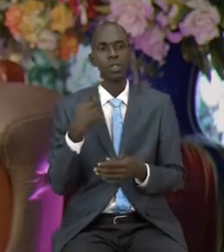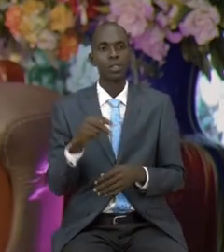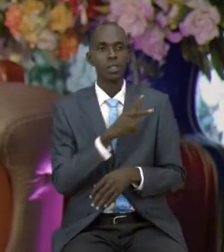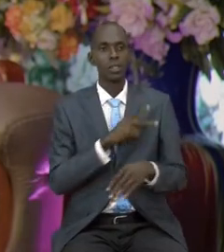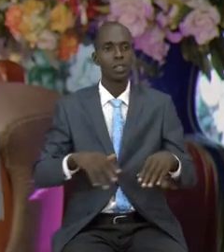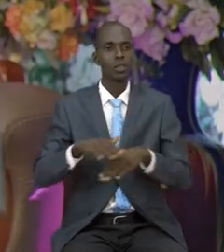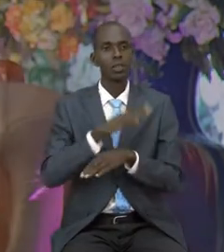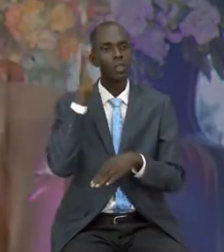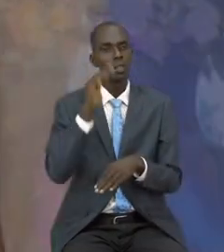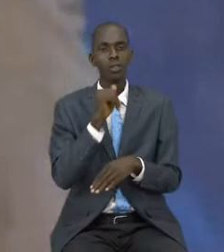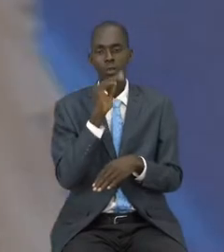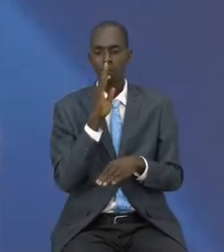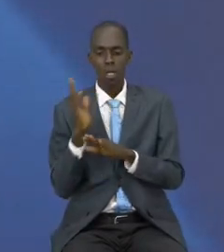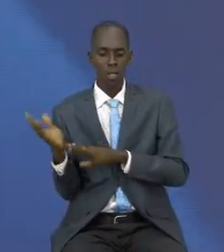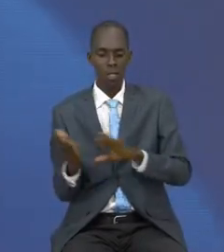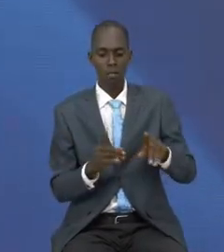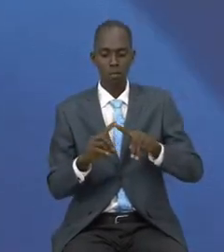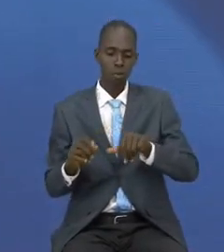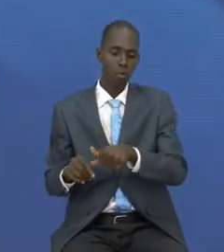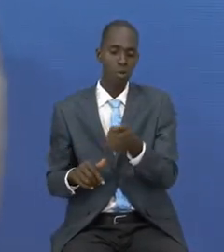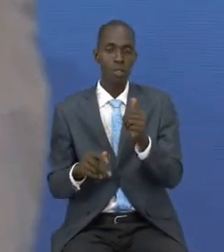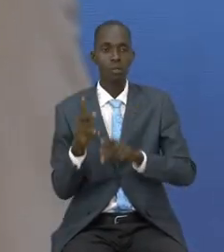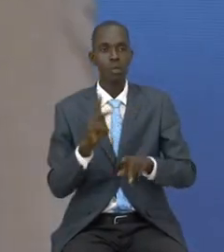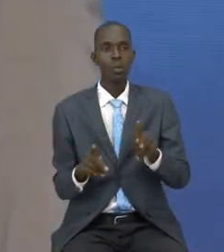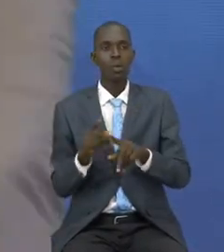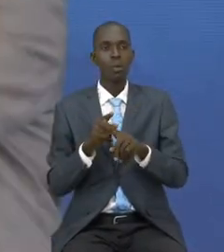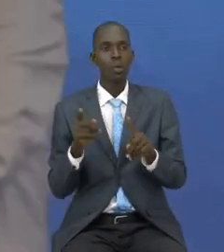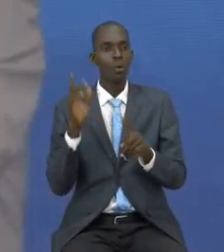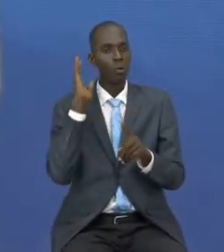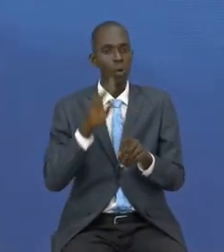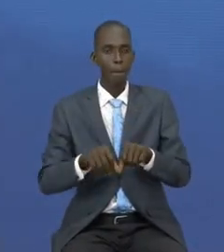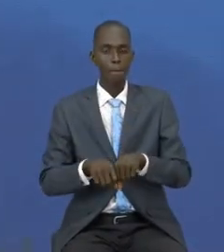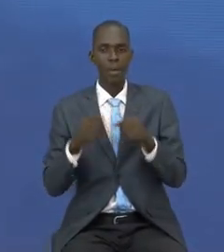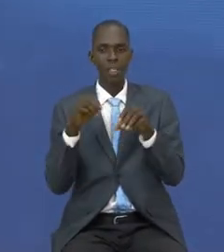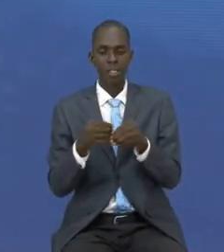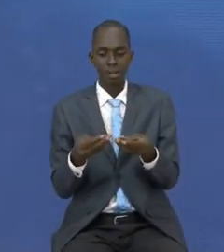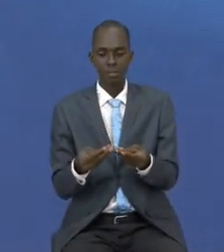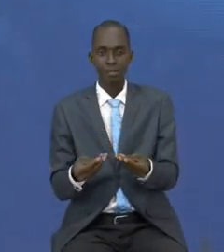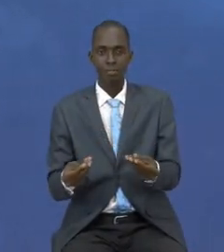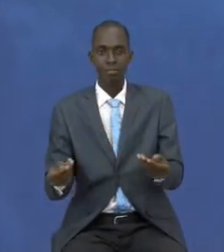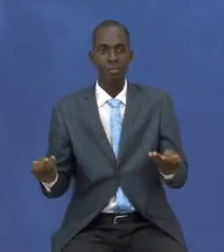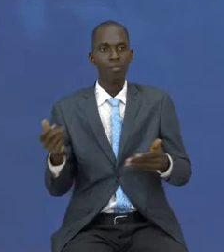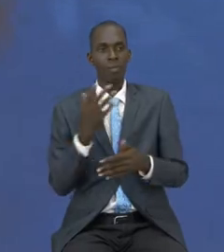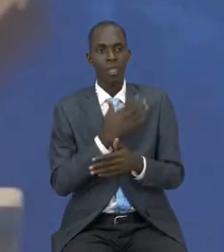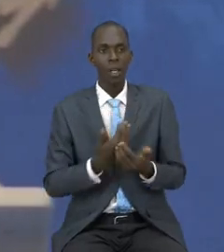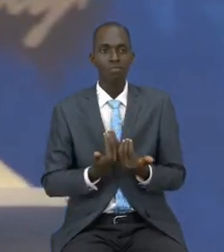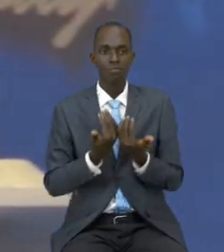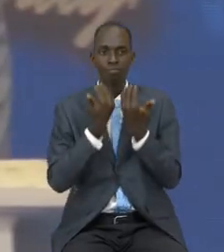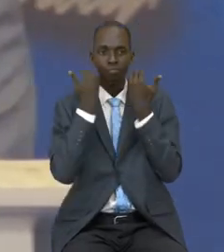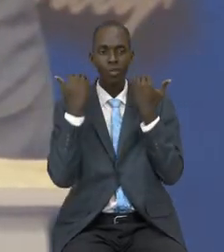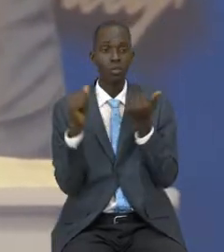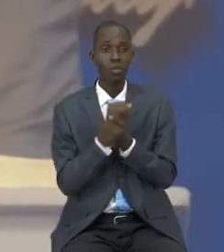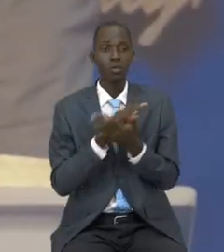other people, and it shall break in pieces and consume all these